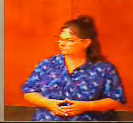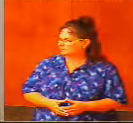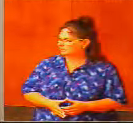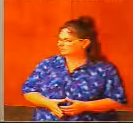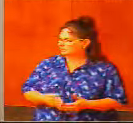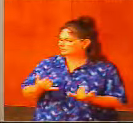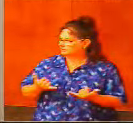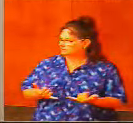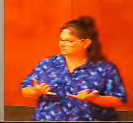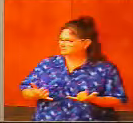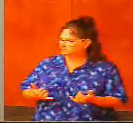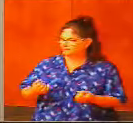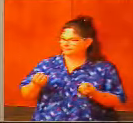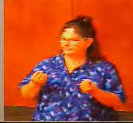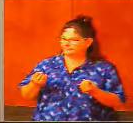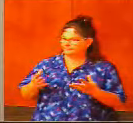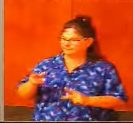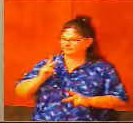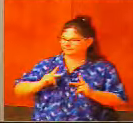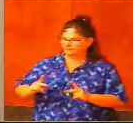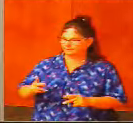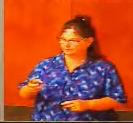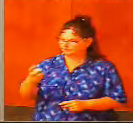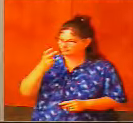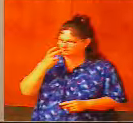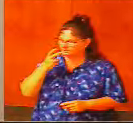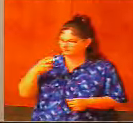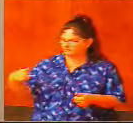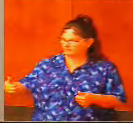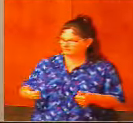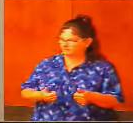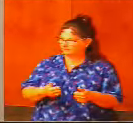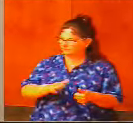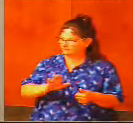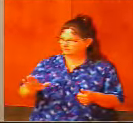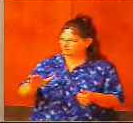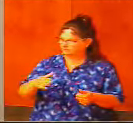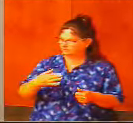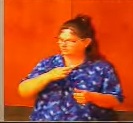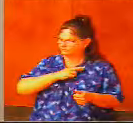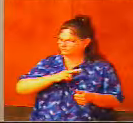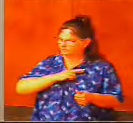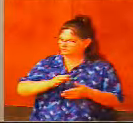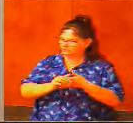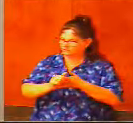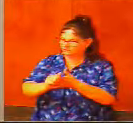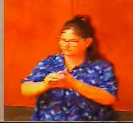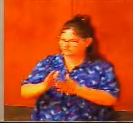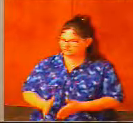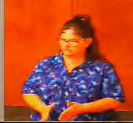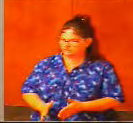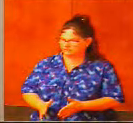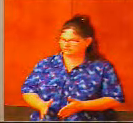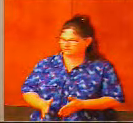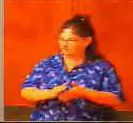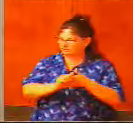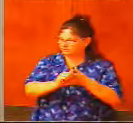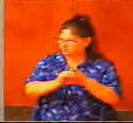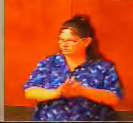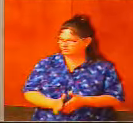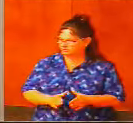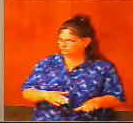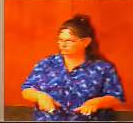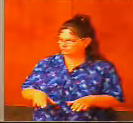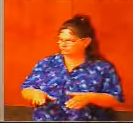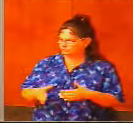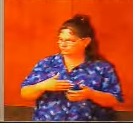And today, many people blindly follow their religious leaders, and they do